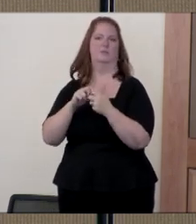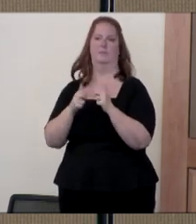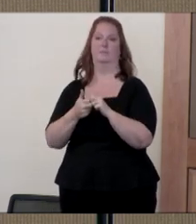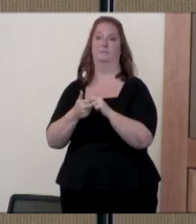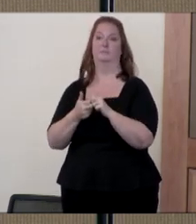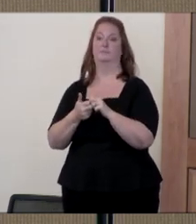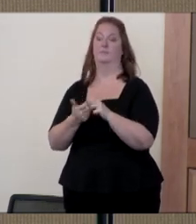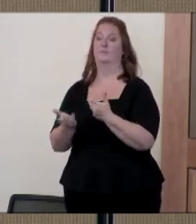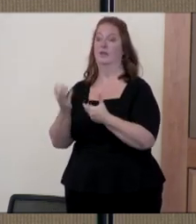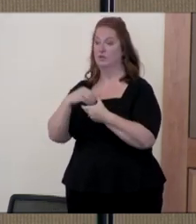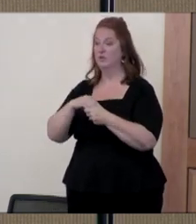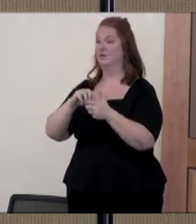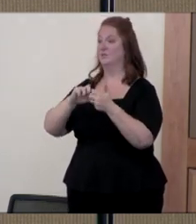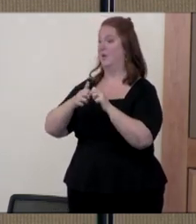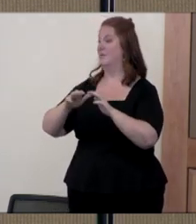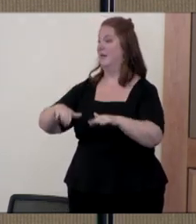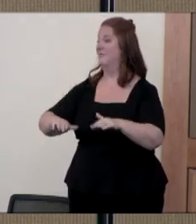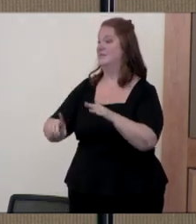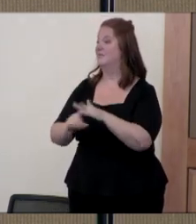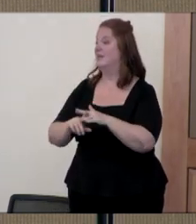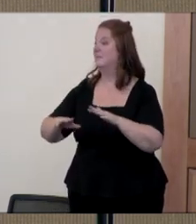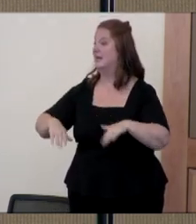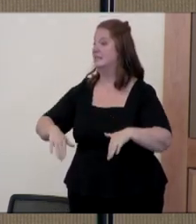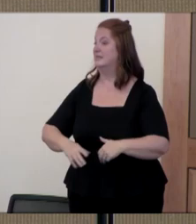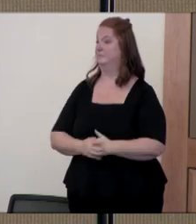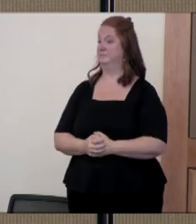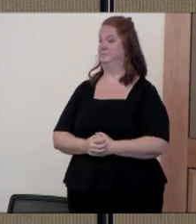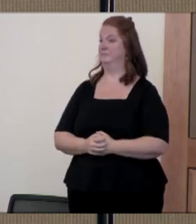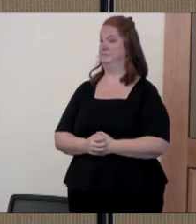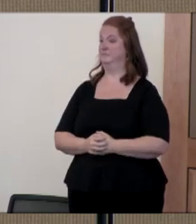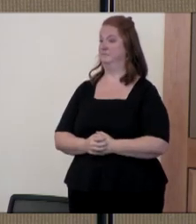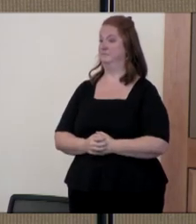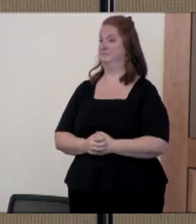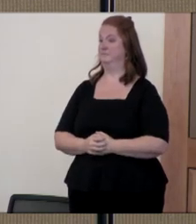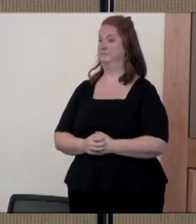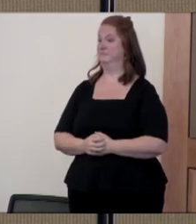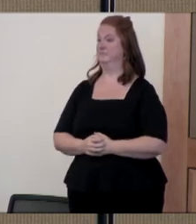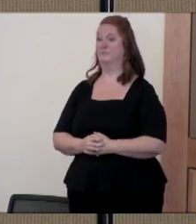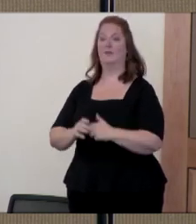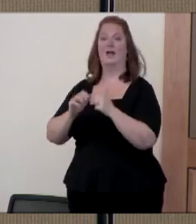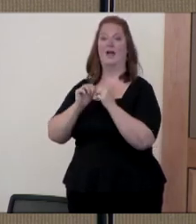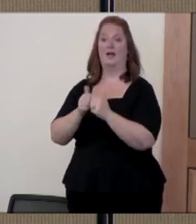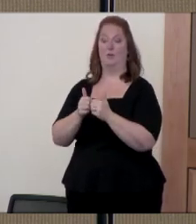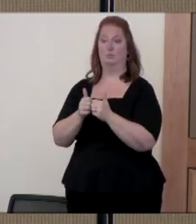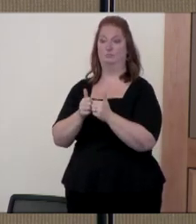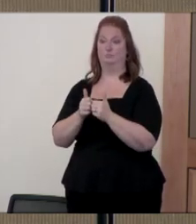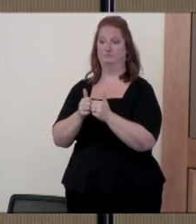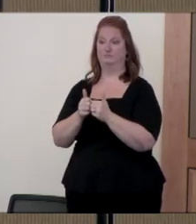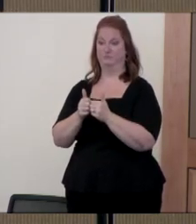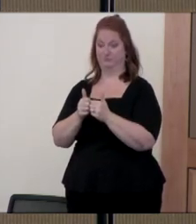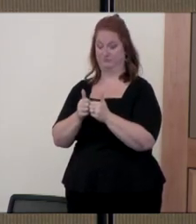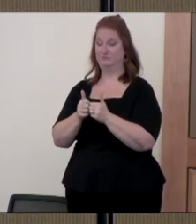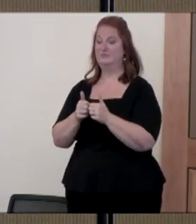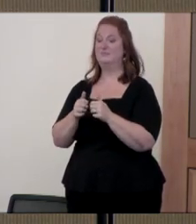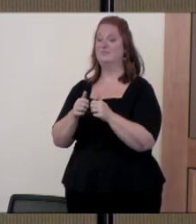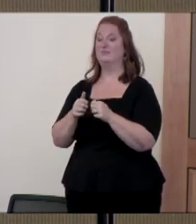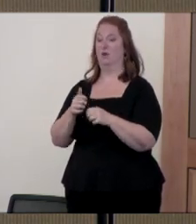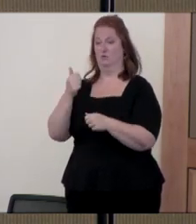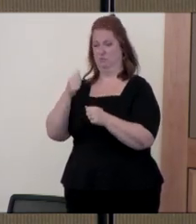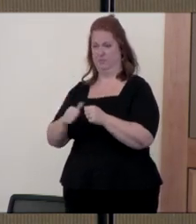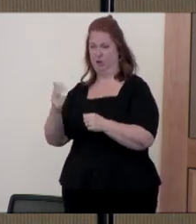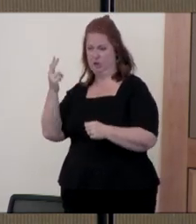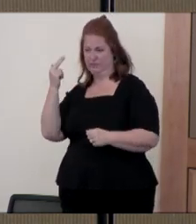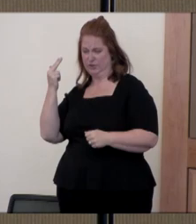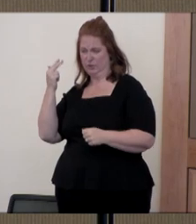including the problems that haven't even come to be yet. And we're going to do this in a couple of ways. At this occasion, 3 years ago, you might remember